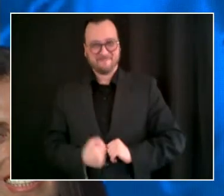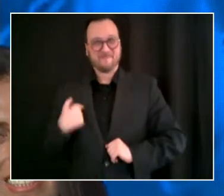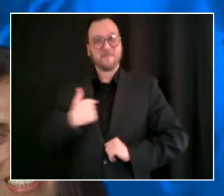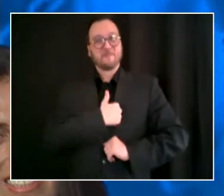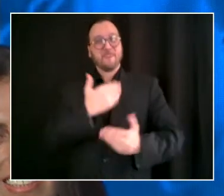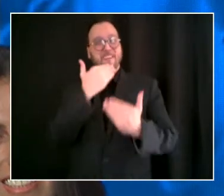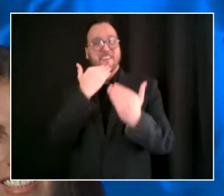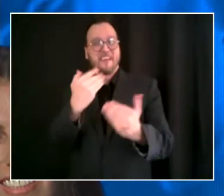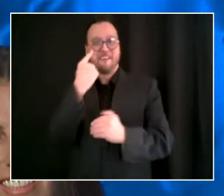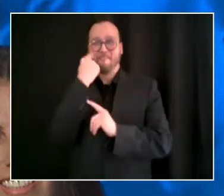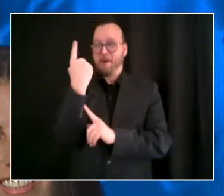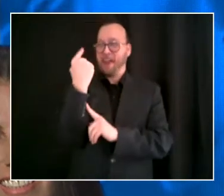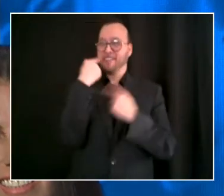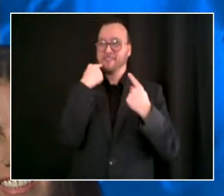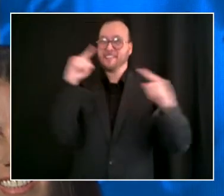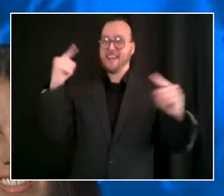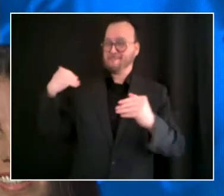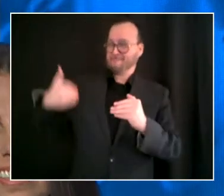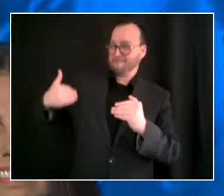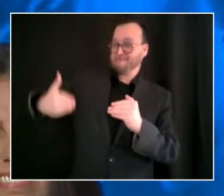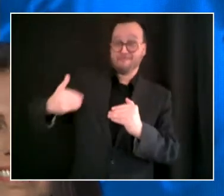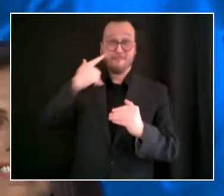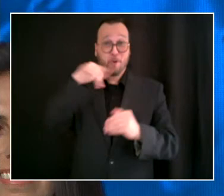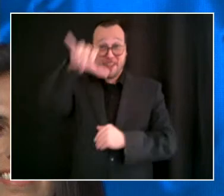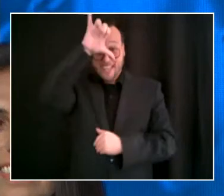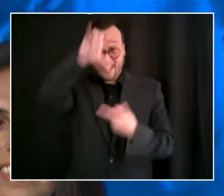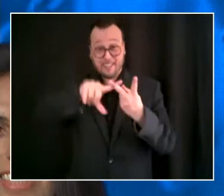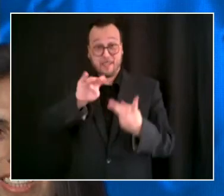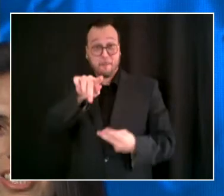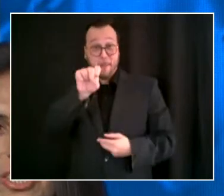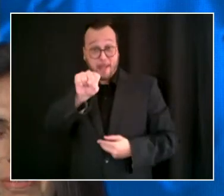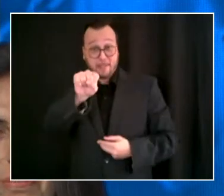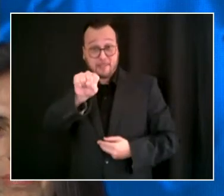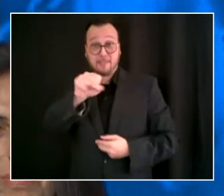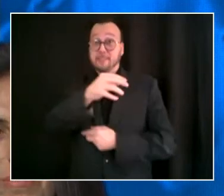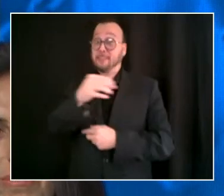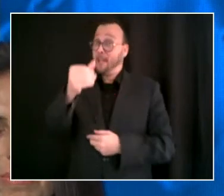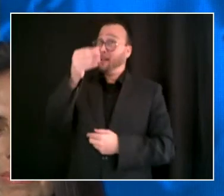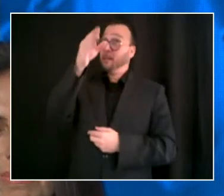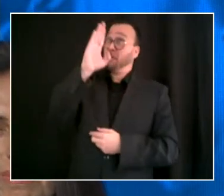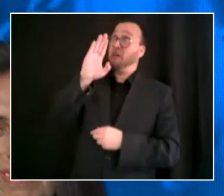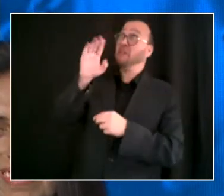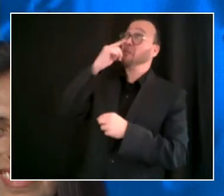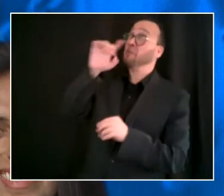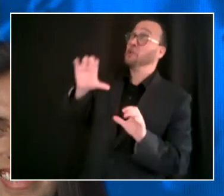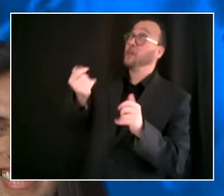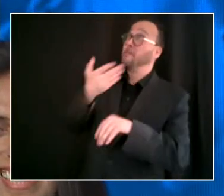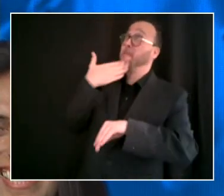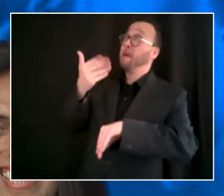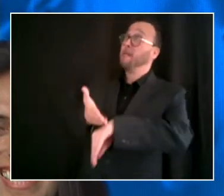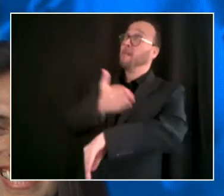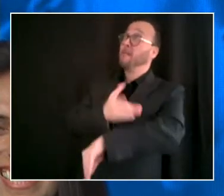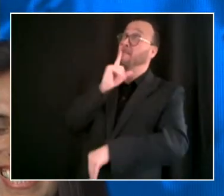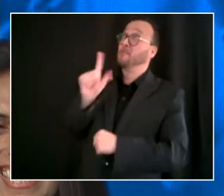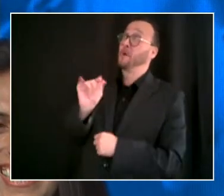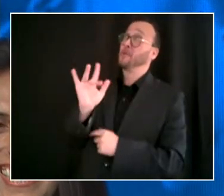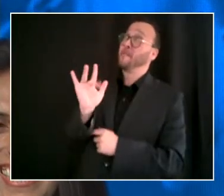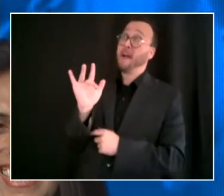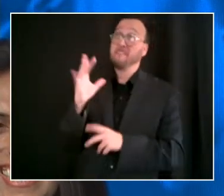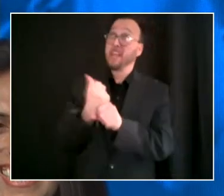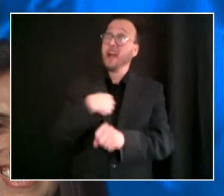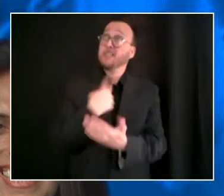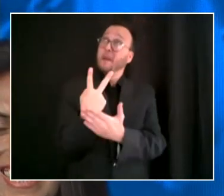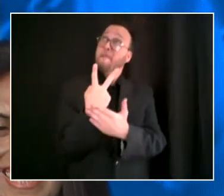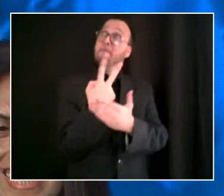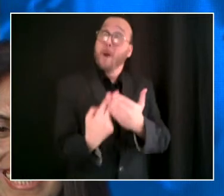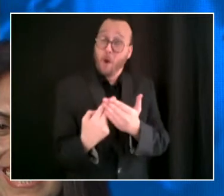year's successes of the Yankees and Mets. And God, could you do a little better in 2025 and get us both